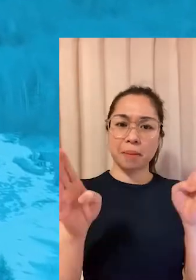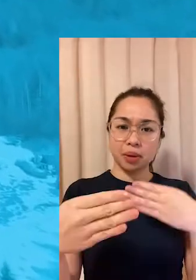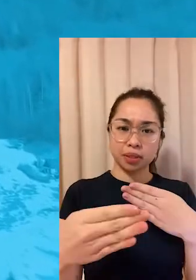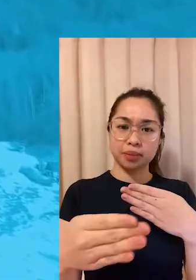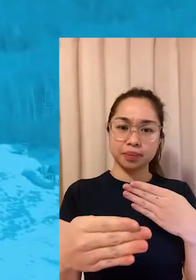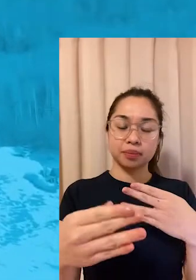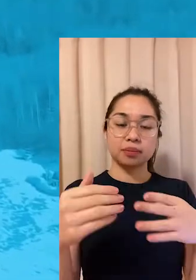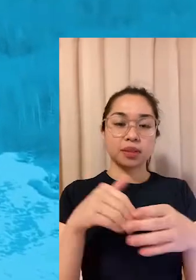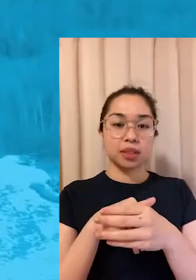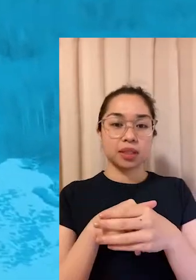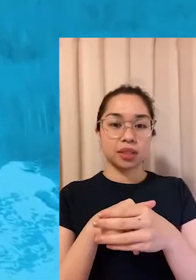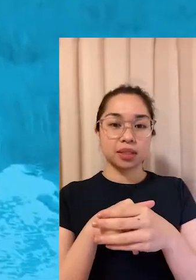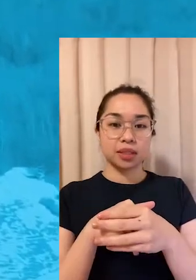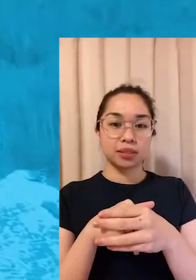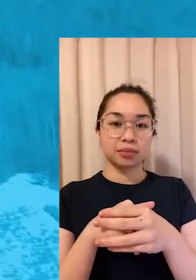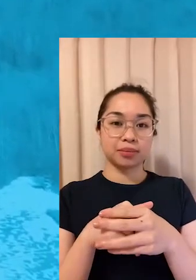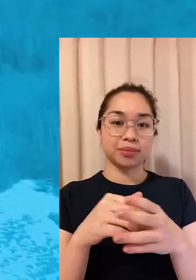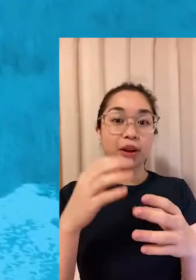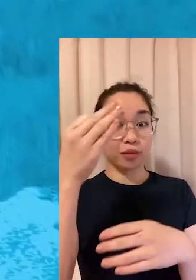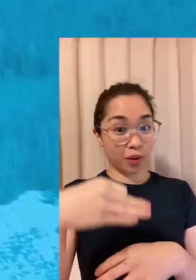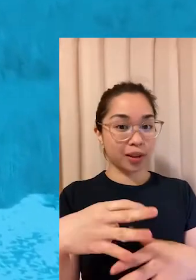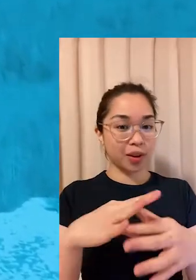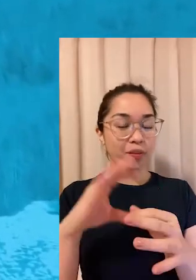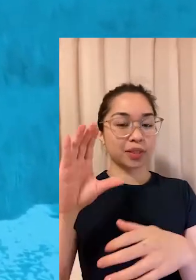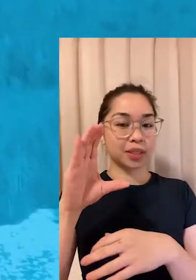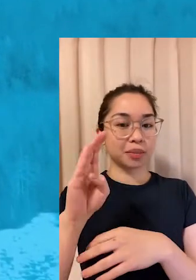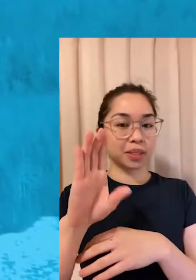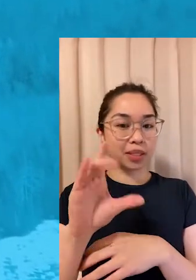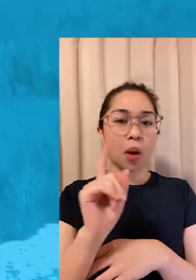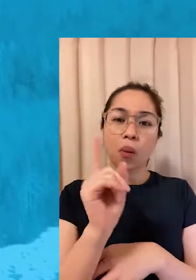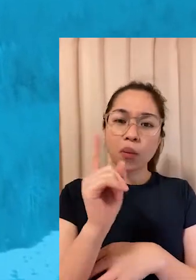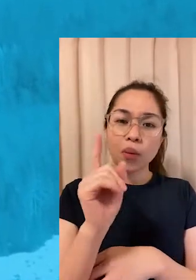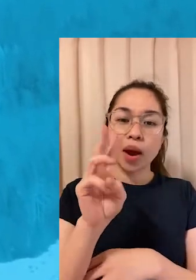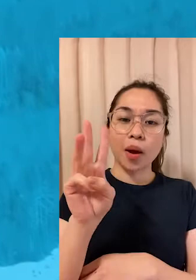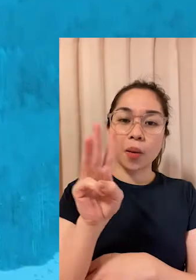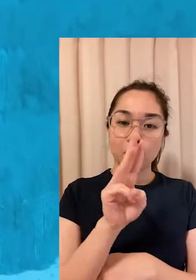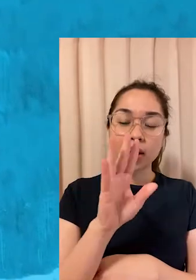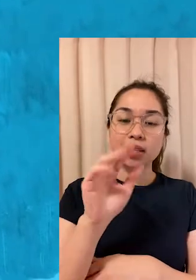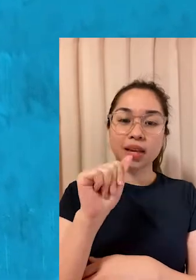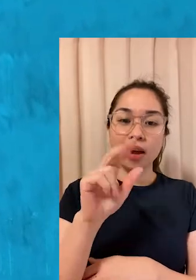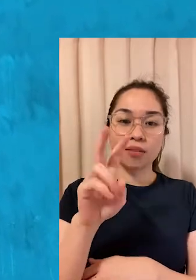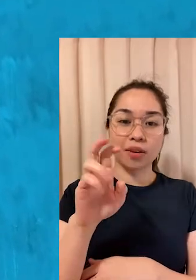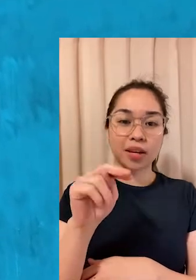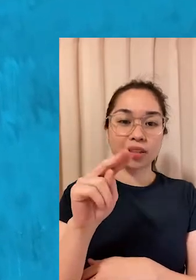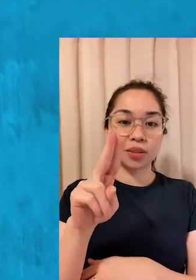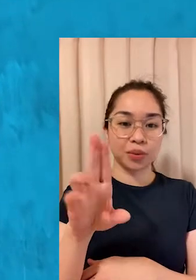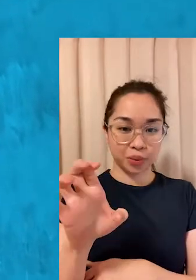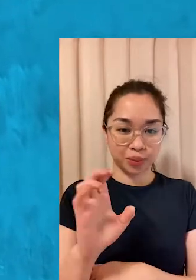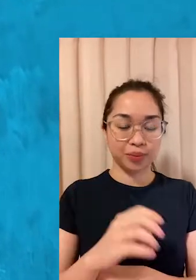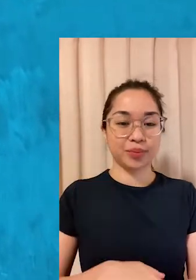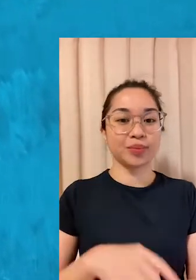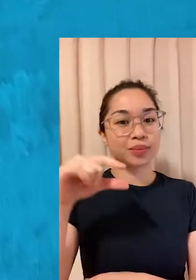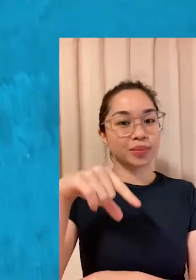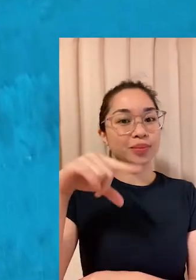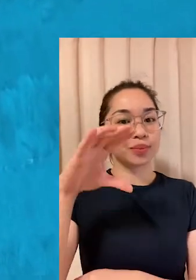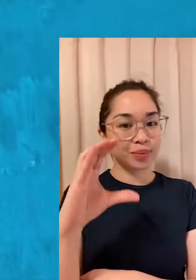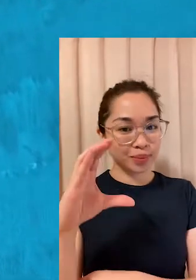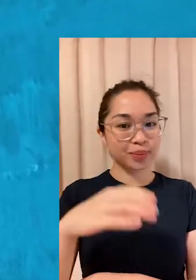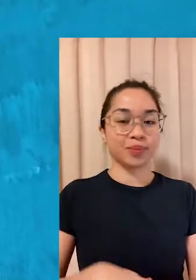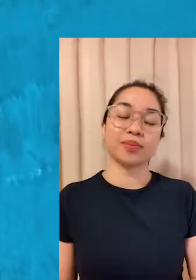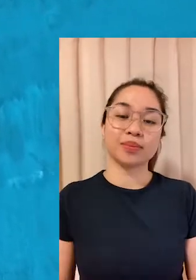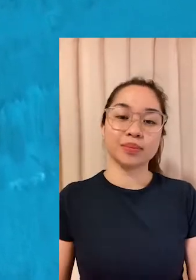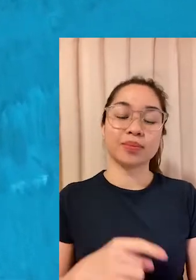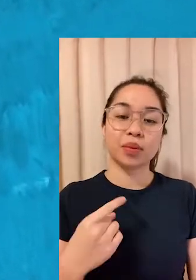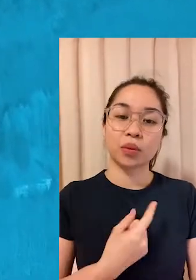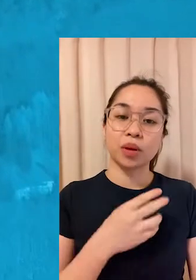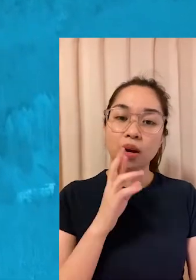at the main entrance of CCBC at 111 West Avenue, Quezon City. We are